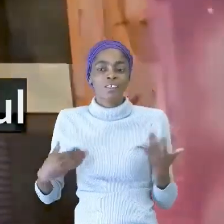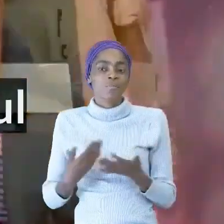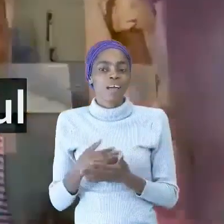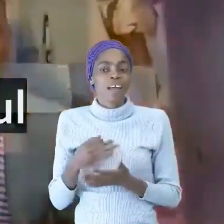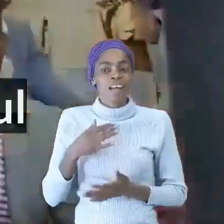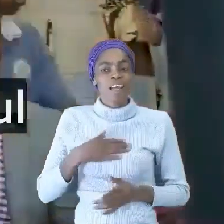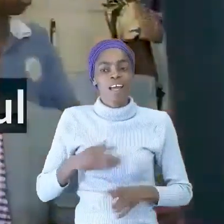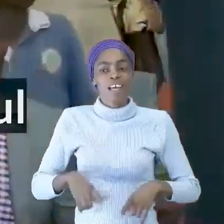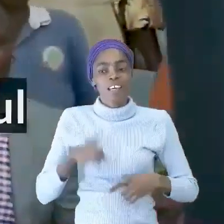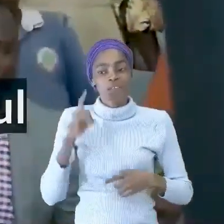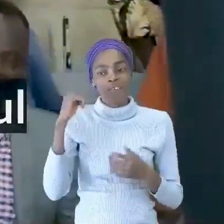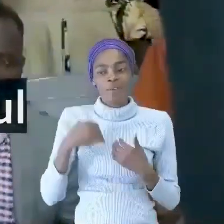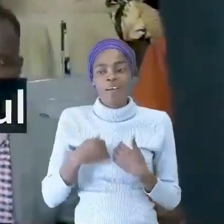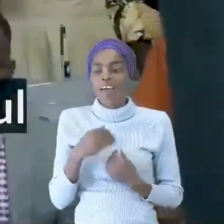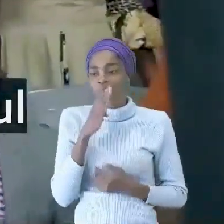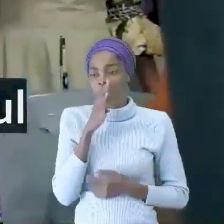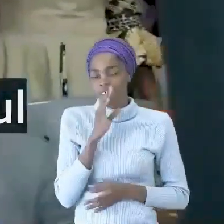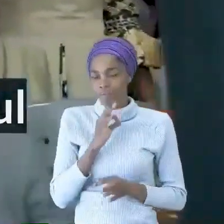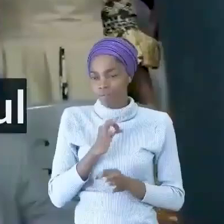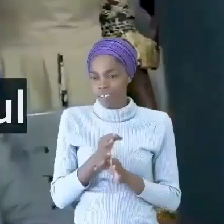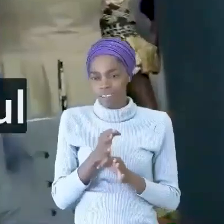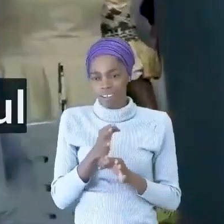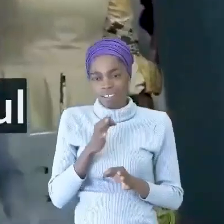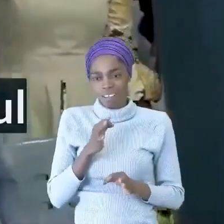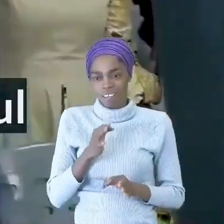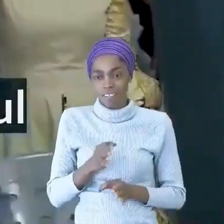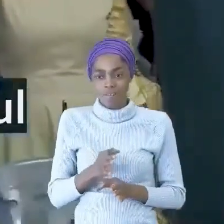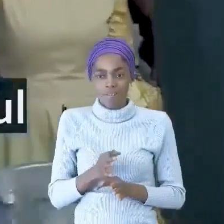All my life, you have been